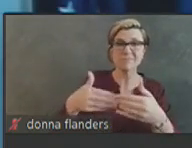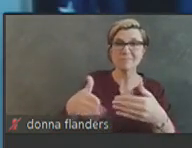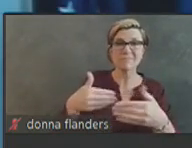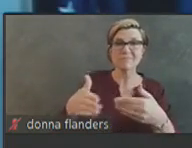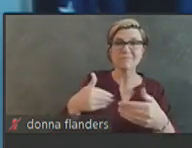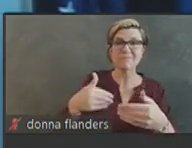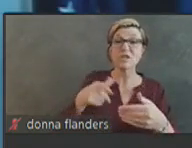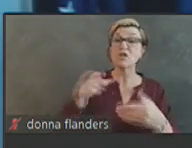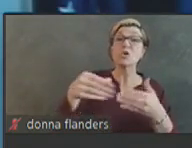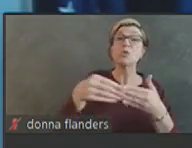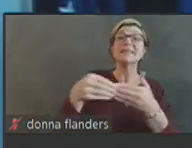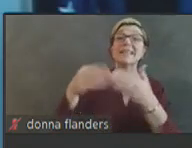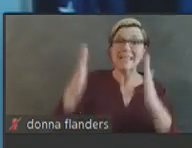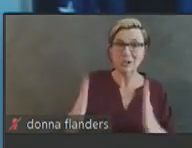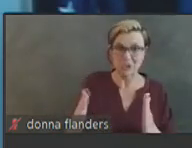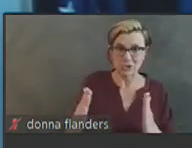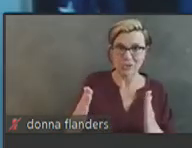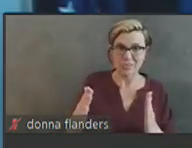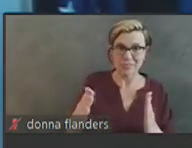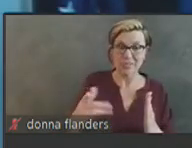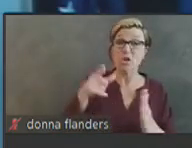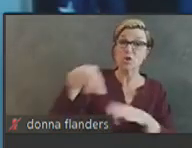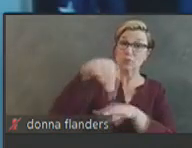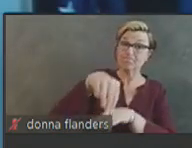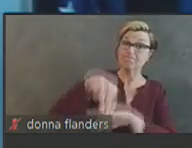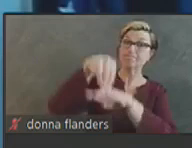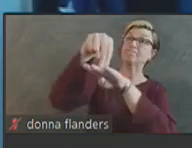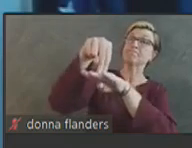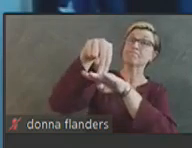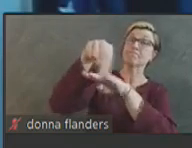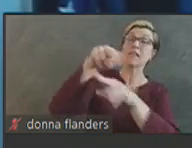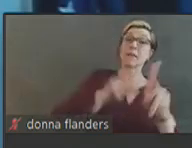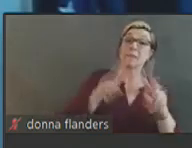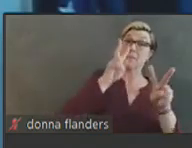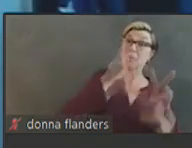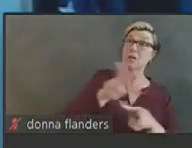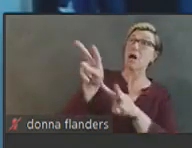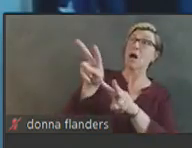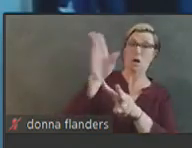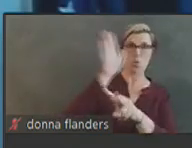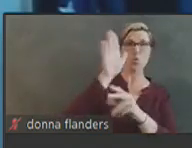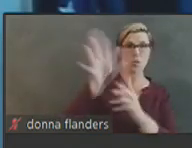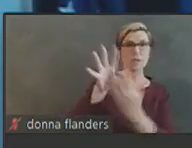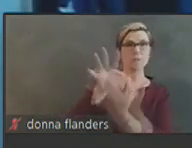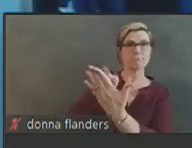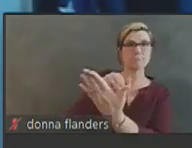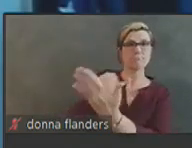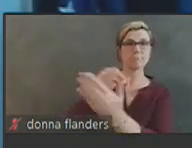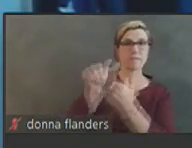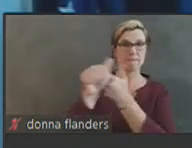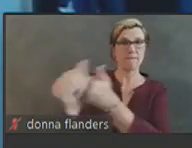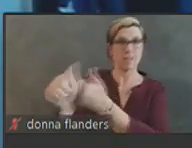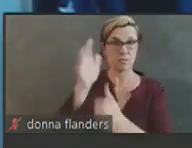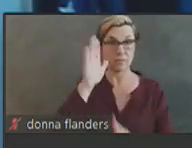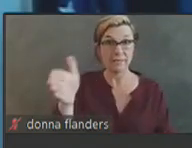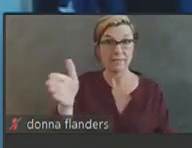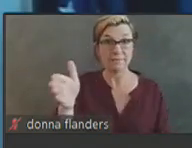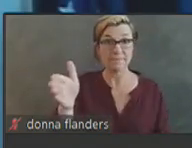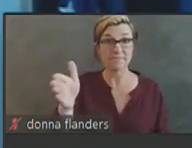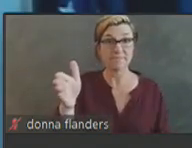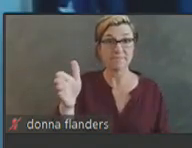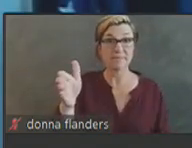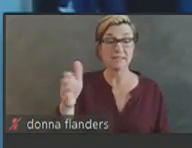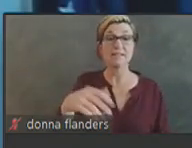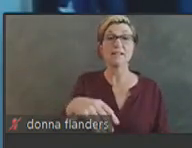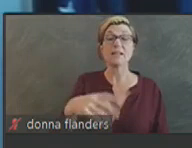leading and setting an example of doing the right thing and managing the politics later, I'm certain that we